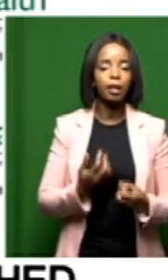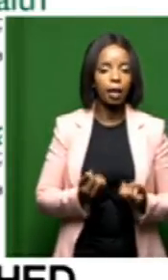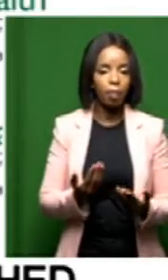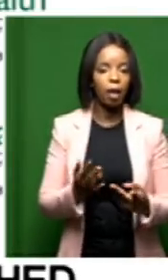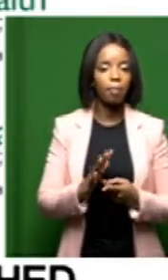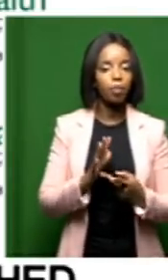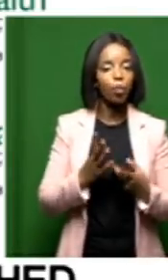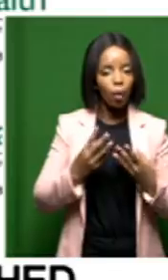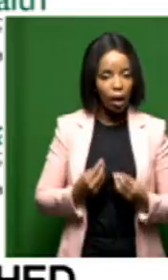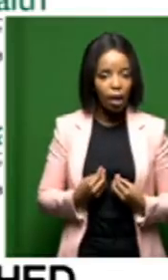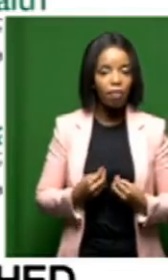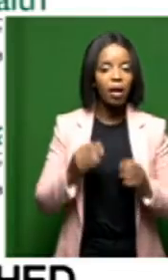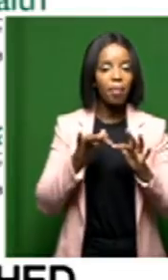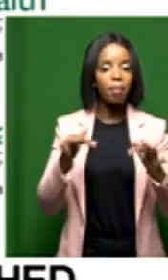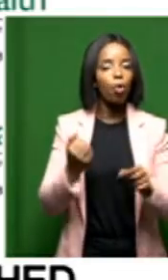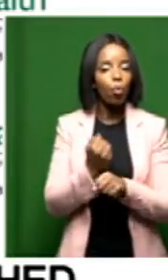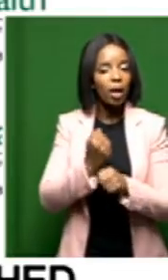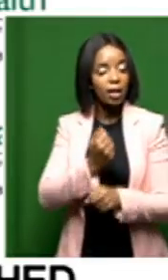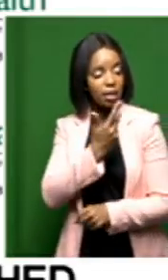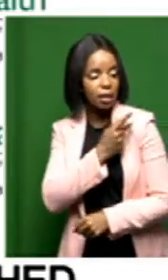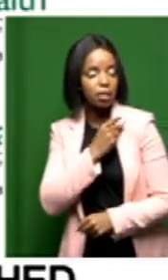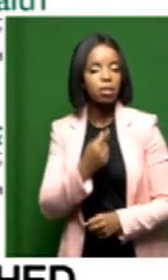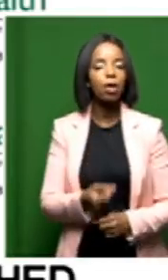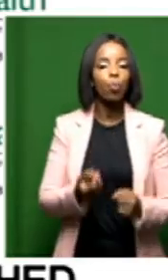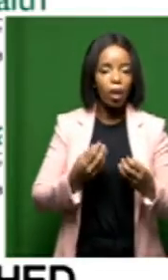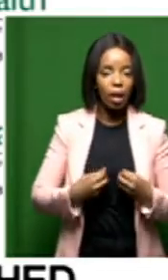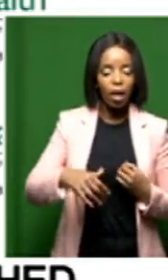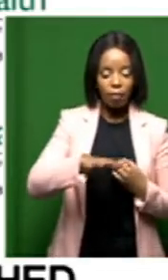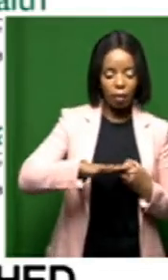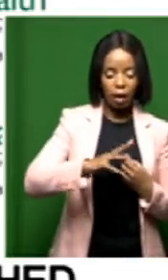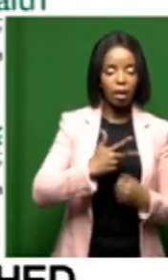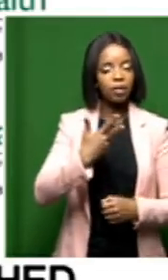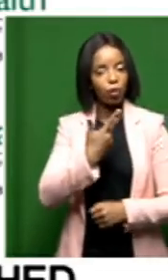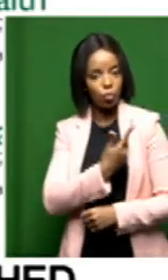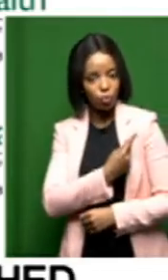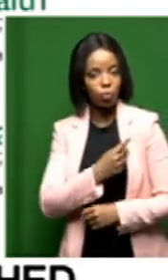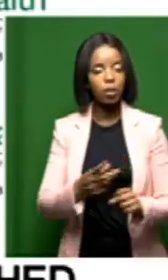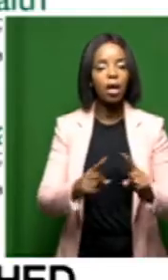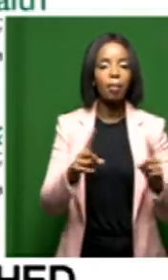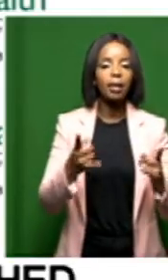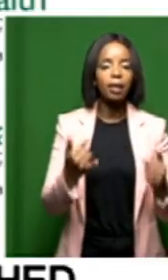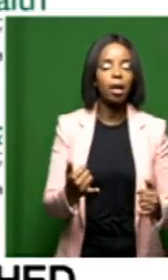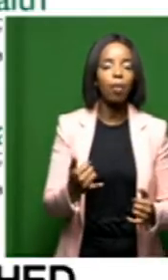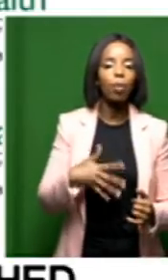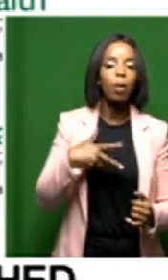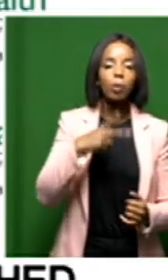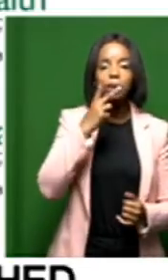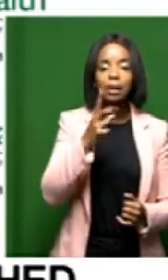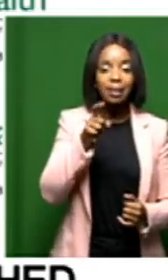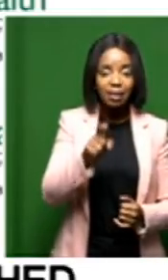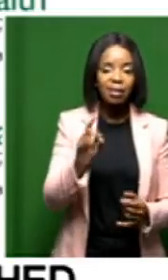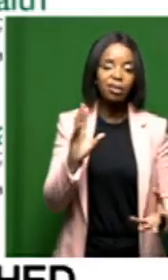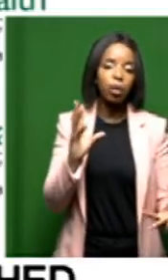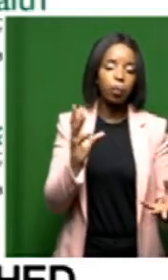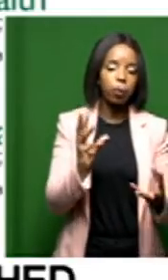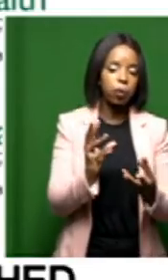sites, vaccinators. What we are lacking after a very good uptake initially, this went down quite dramatically. And currently